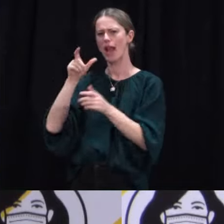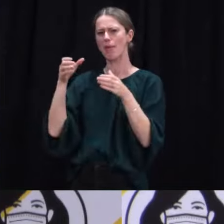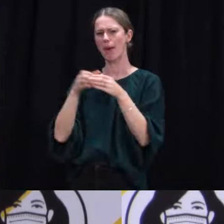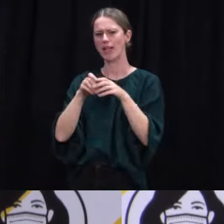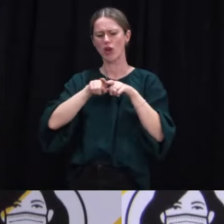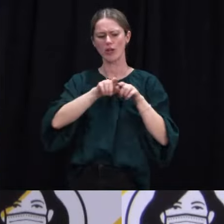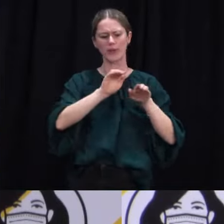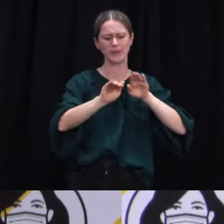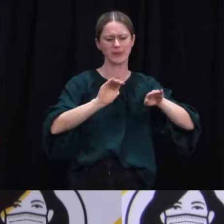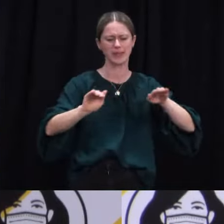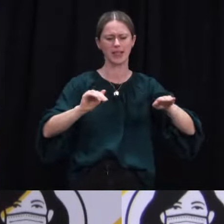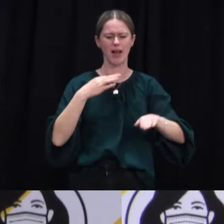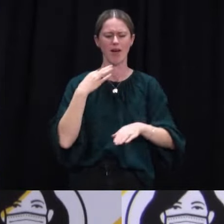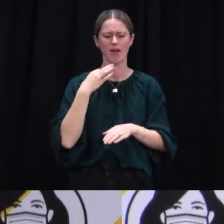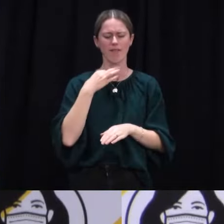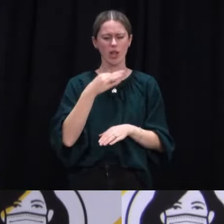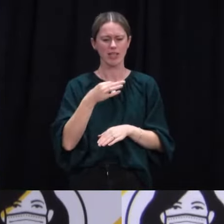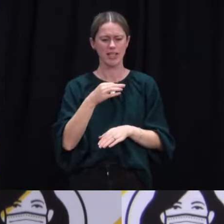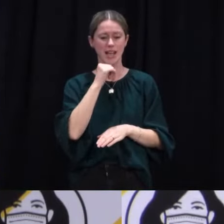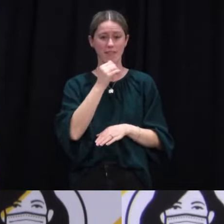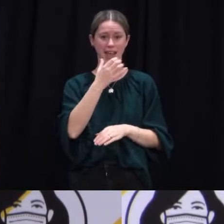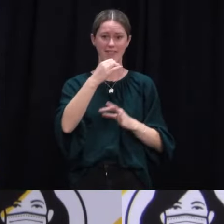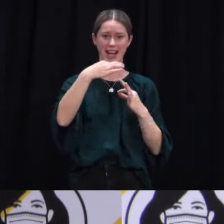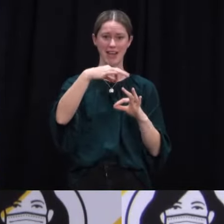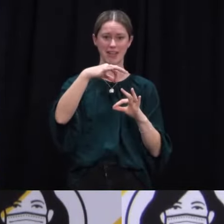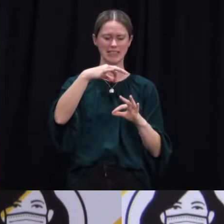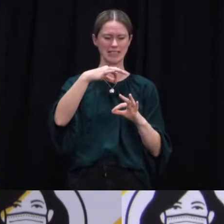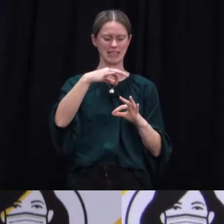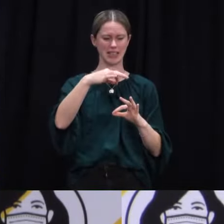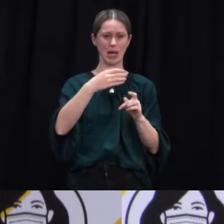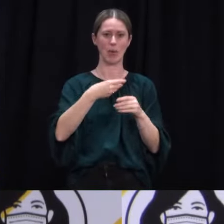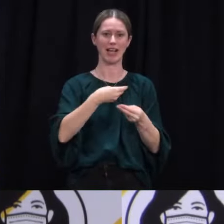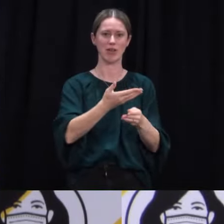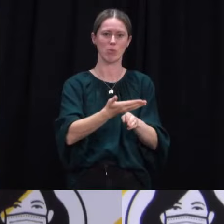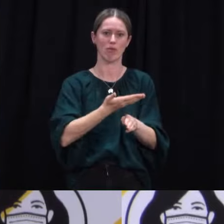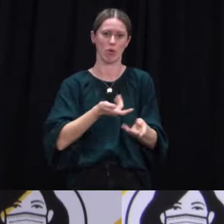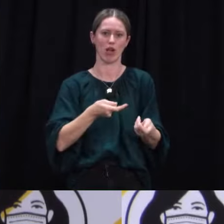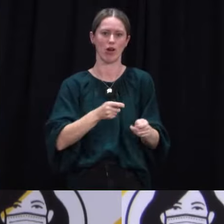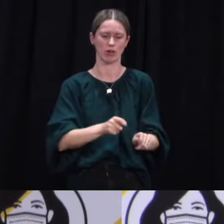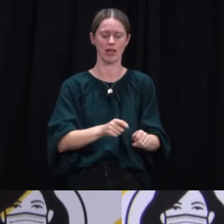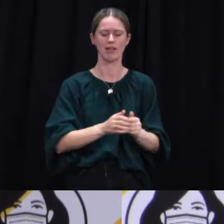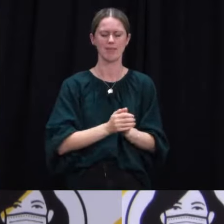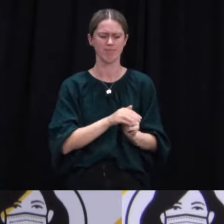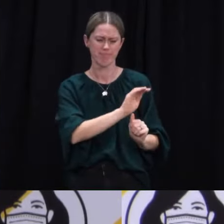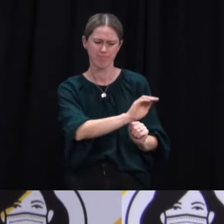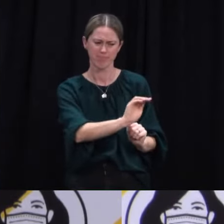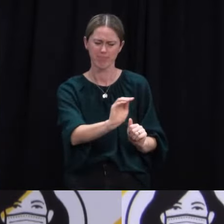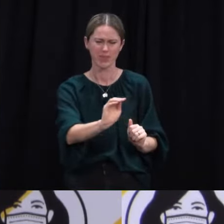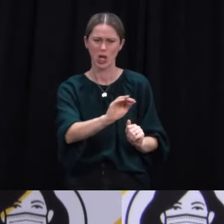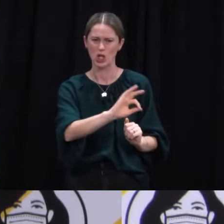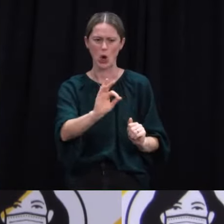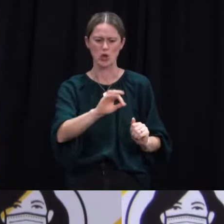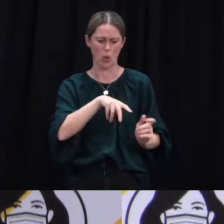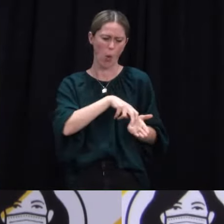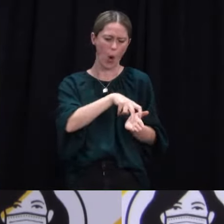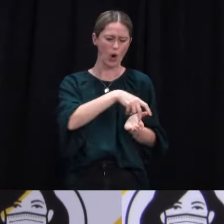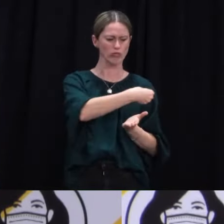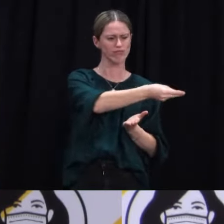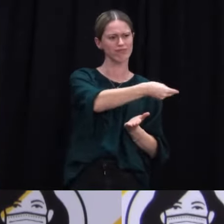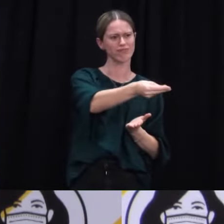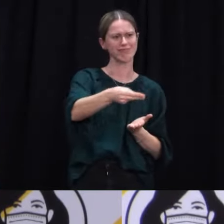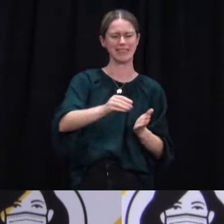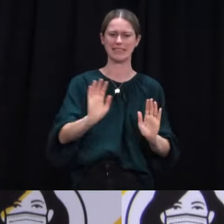volunteer who has some Labour Party leaflets that they were given pre the lockdown to remind them that they should not be delivering